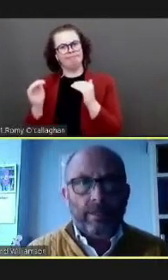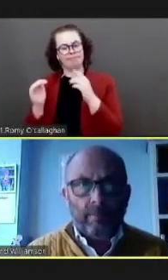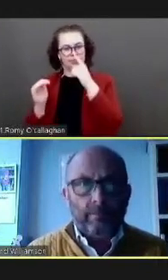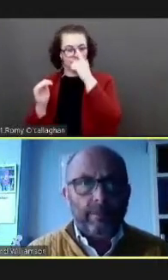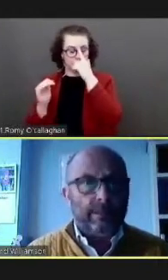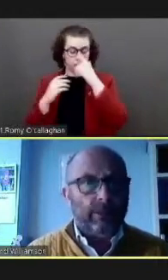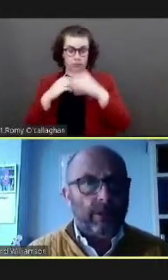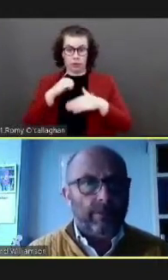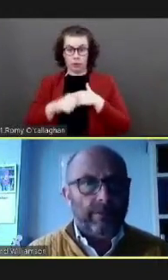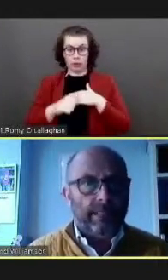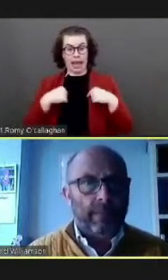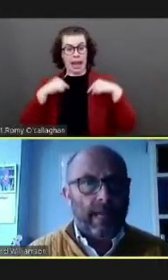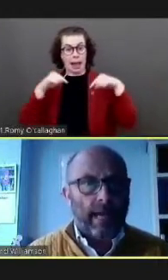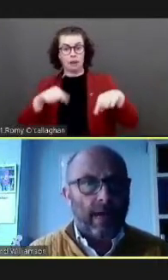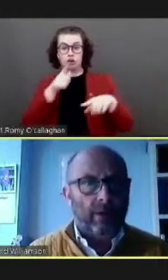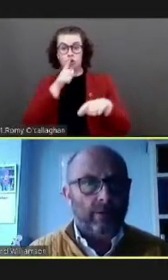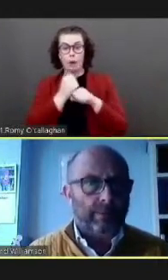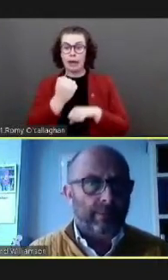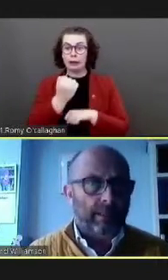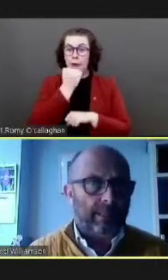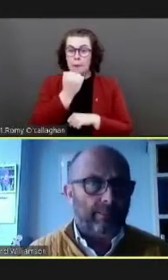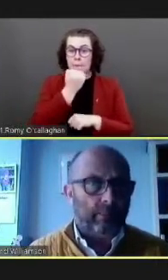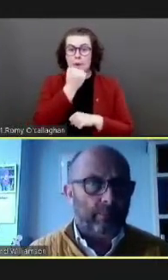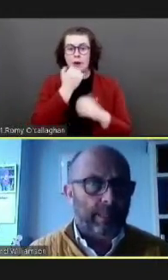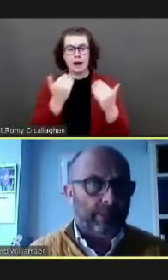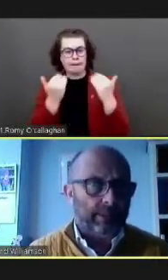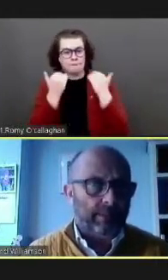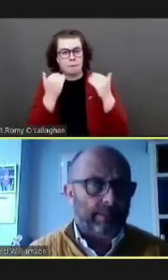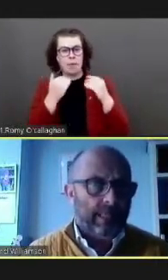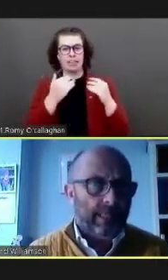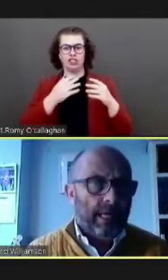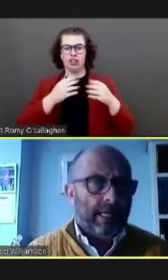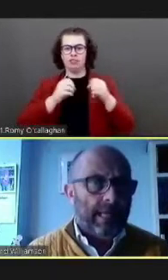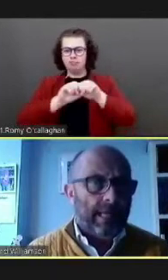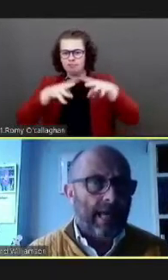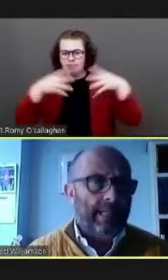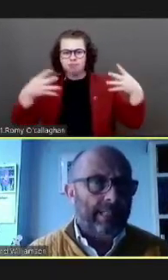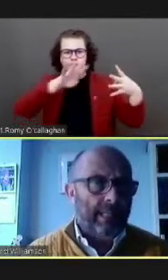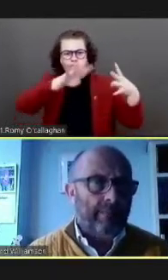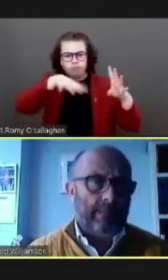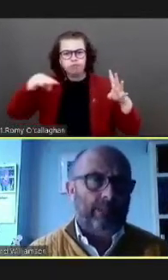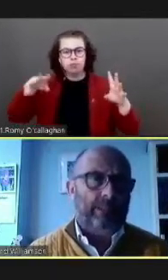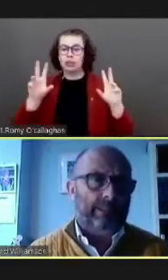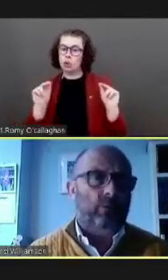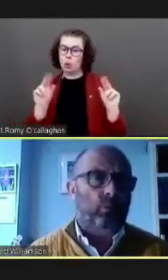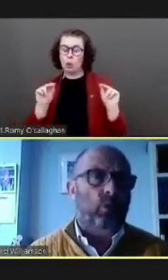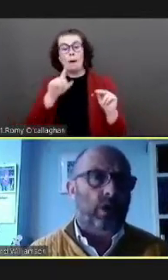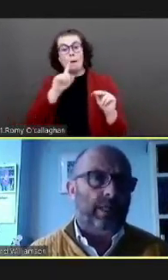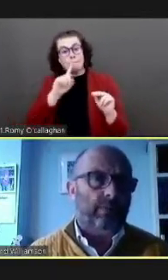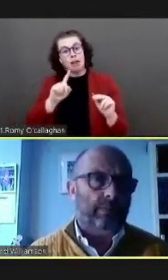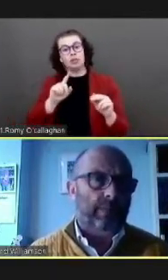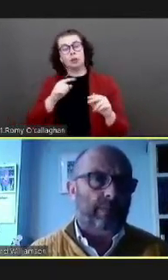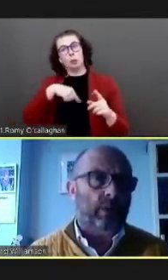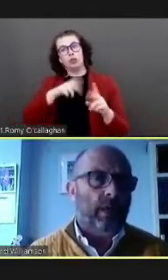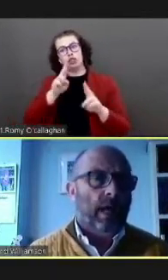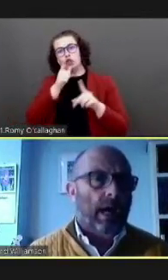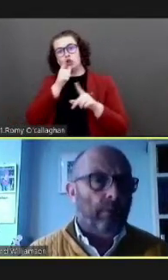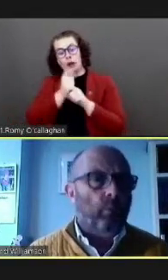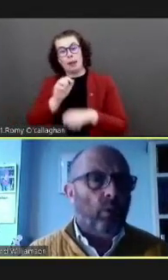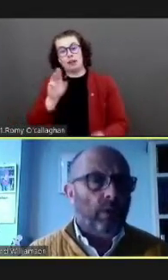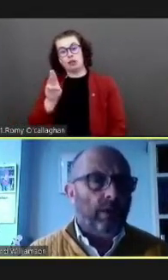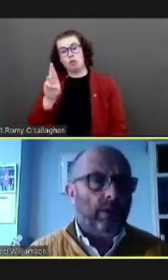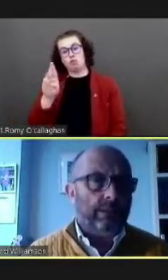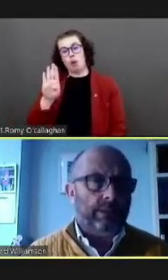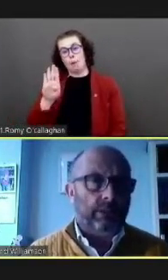not the numbers, is not the things, but how something like the probation service can imagine itself working with people